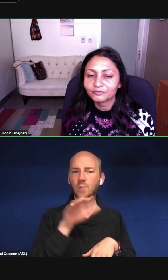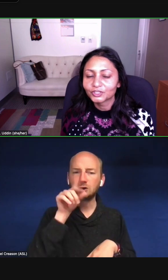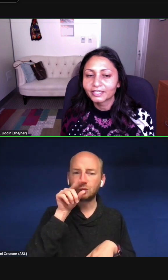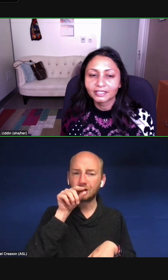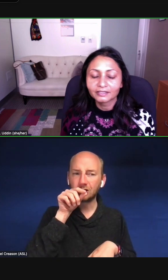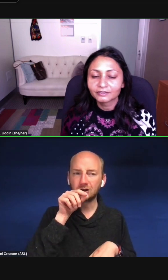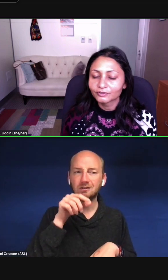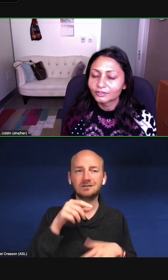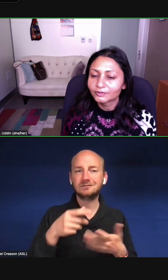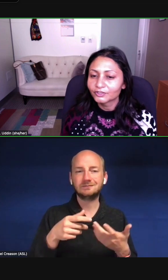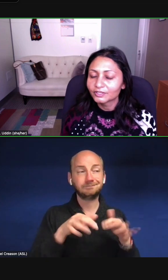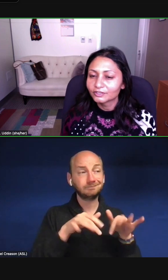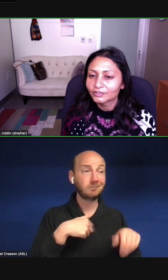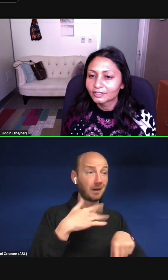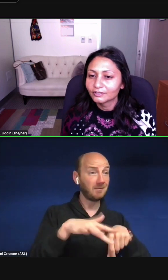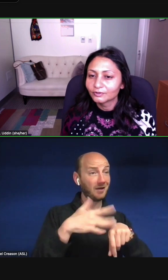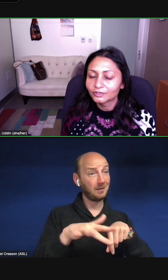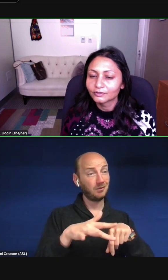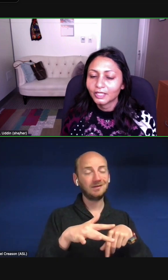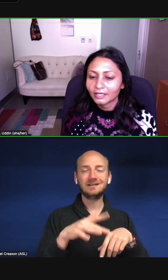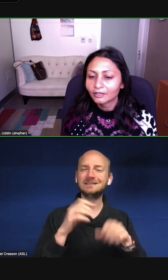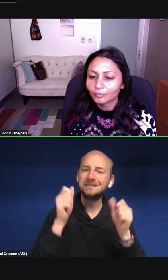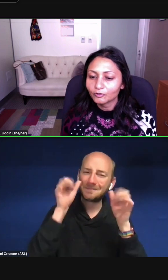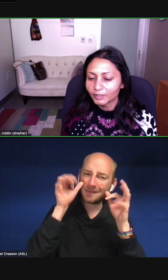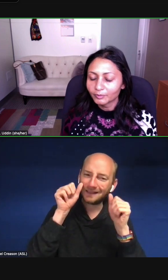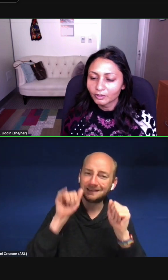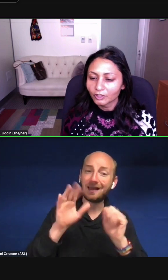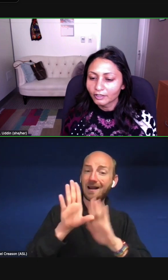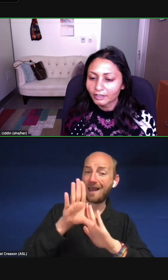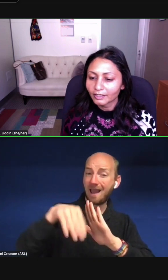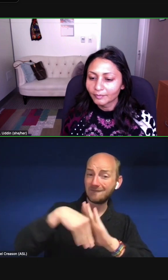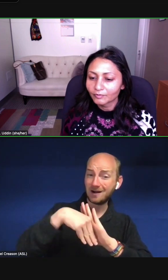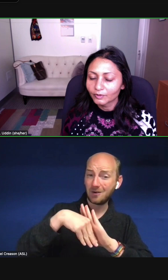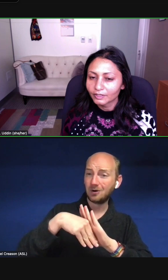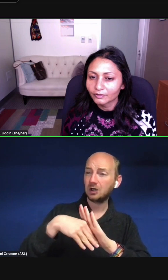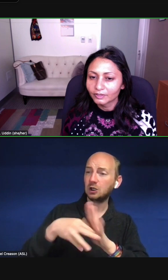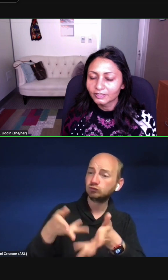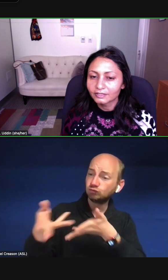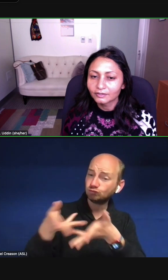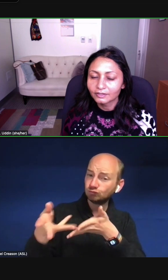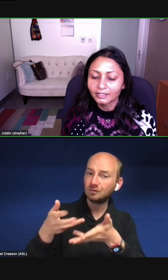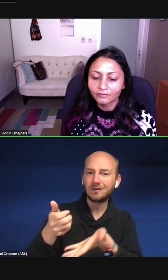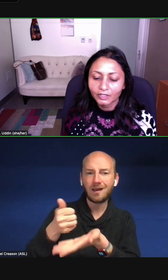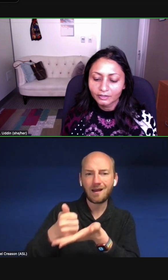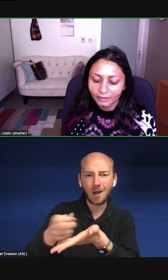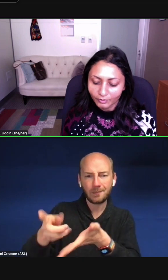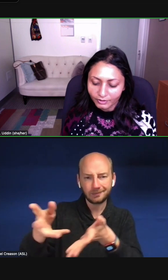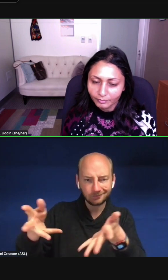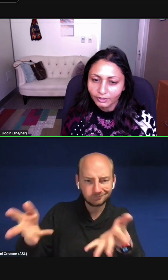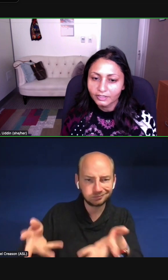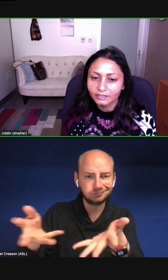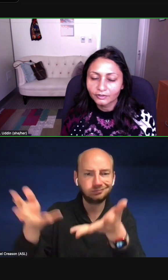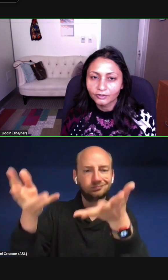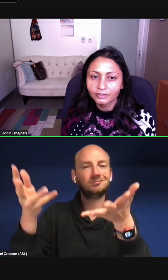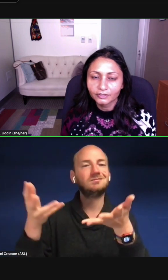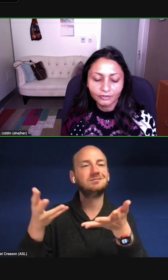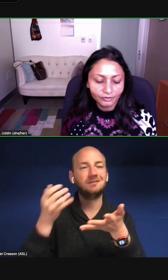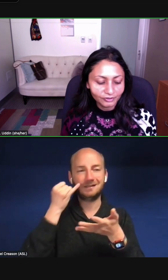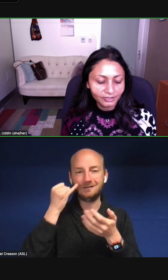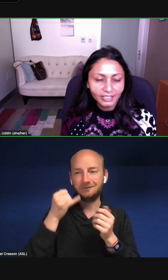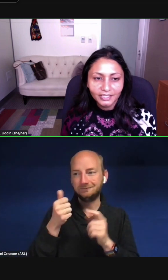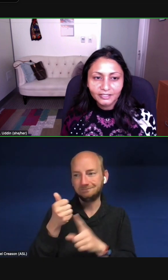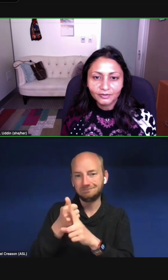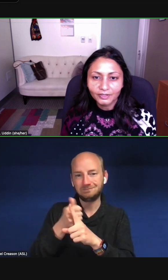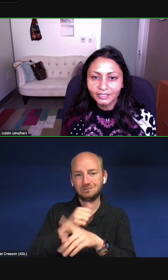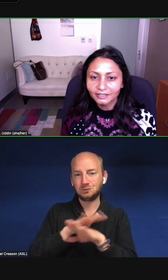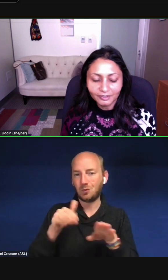hour of chatting at certain career stages can do to help move people along when they don't necessarily have the networks in place in their current